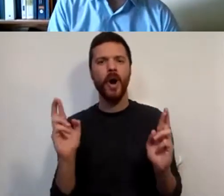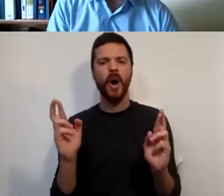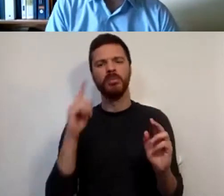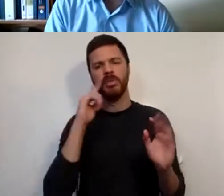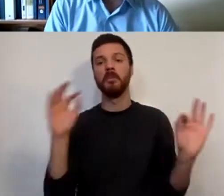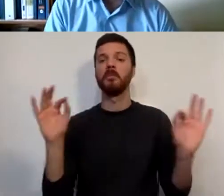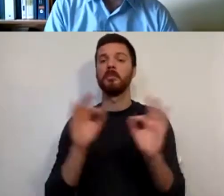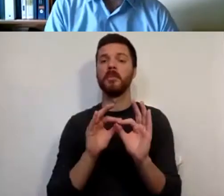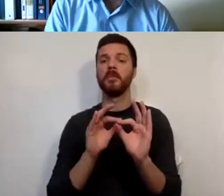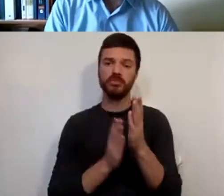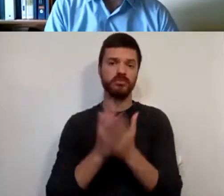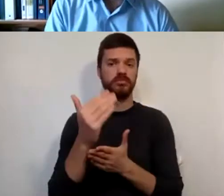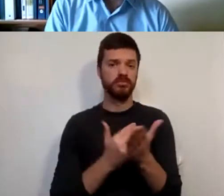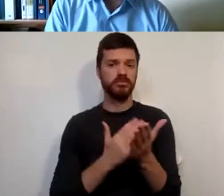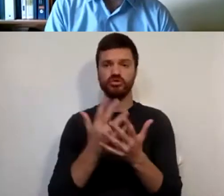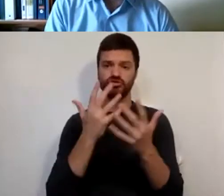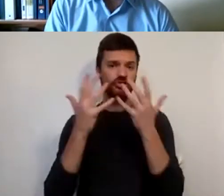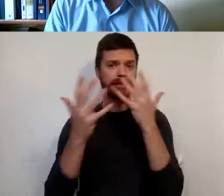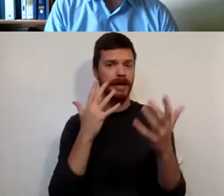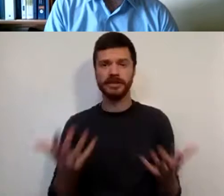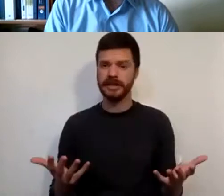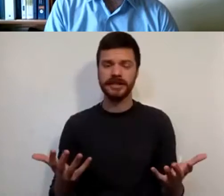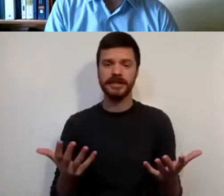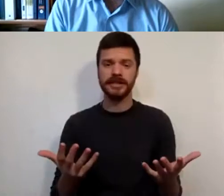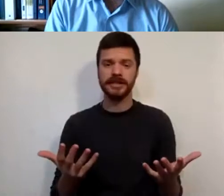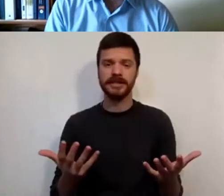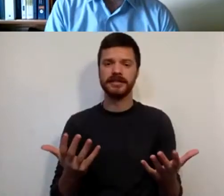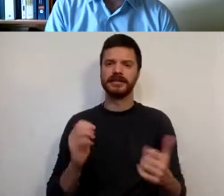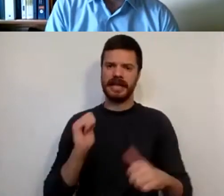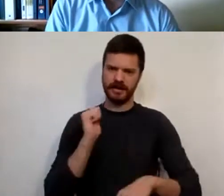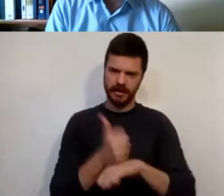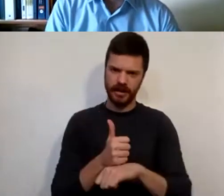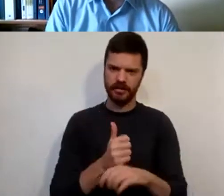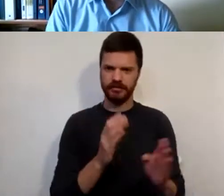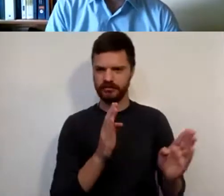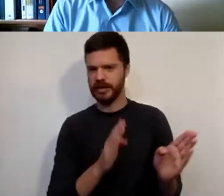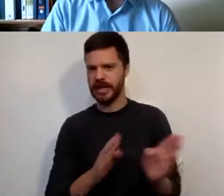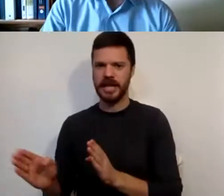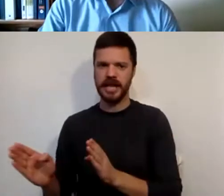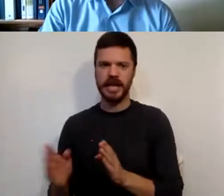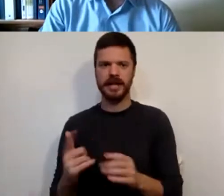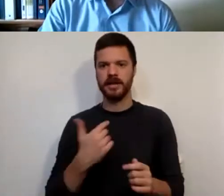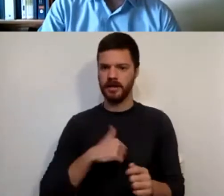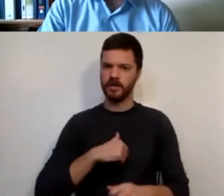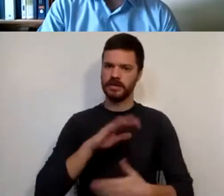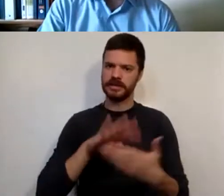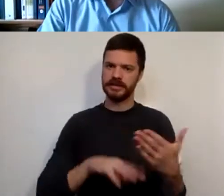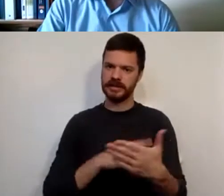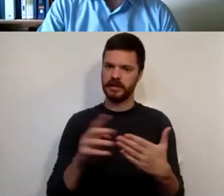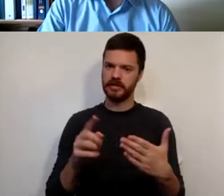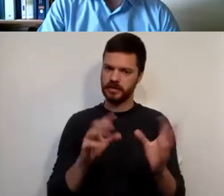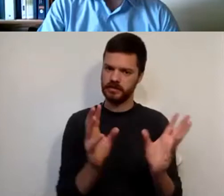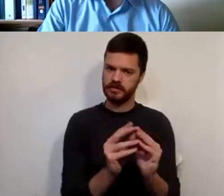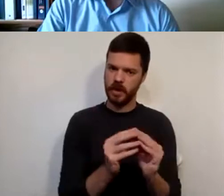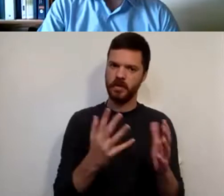upfront about laying out prospectively what you're trying to do in terms of, like, we scheduled this meeting, we want these people